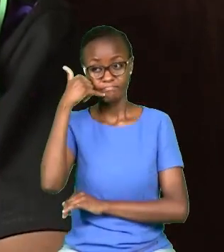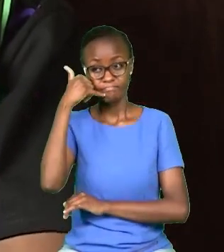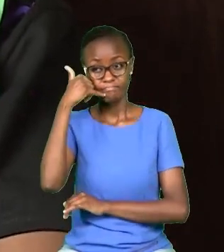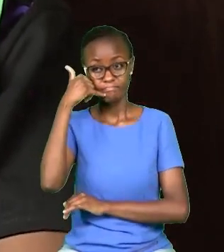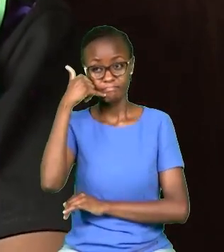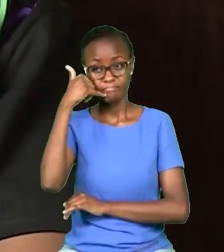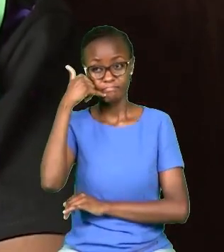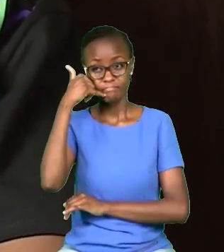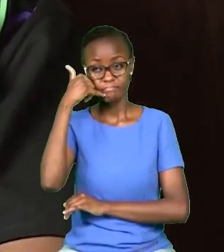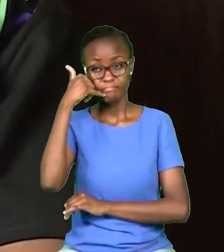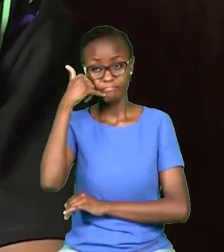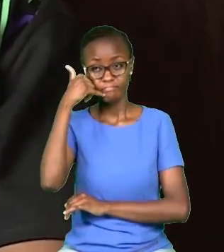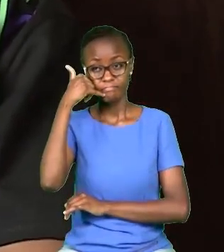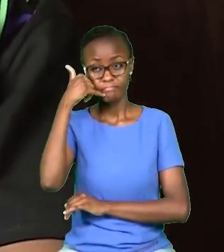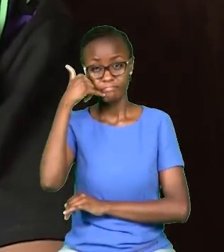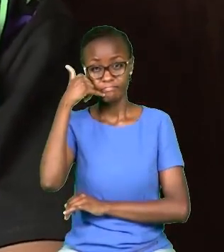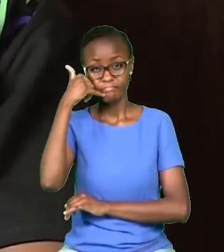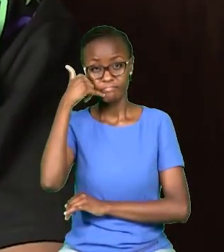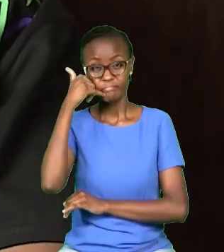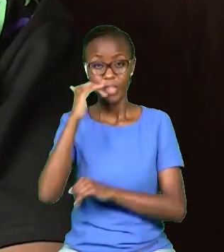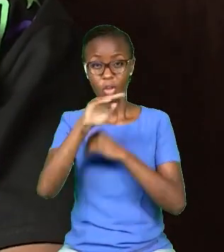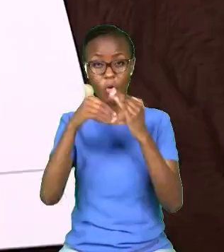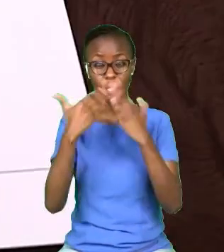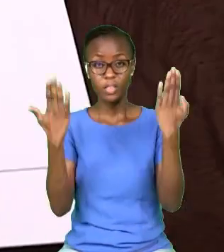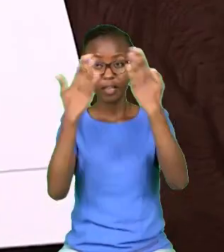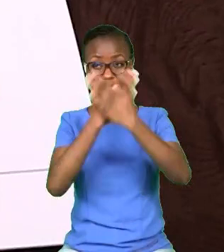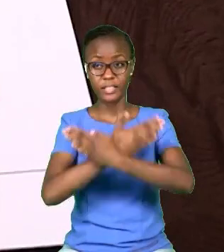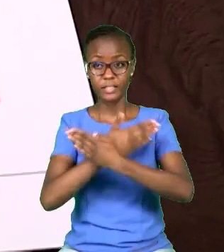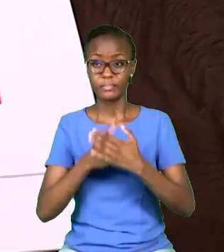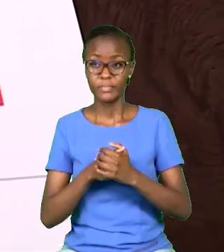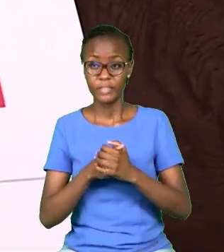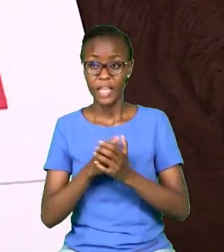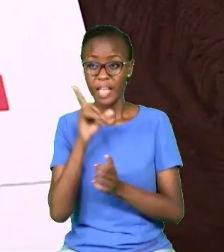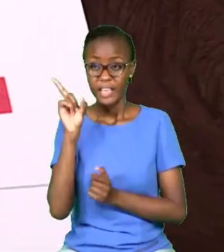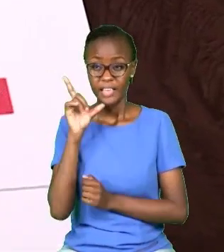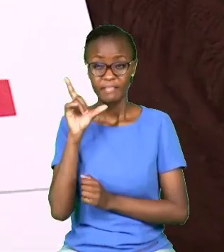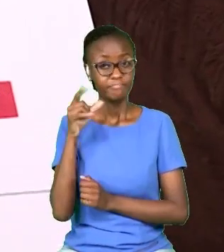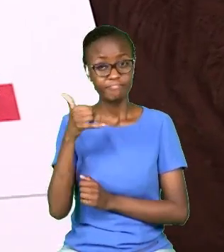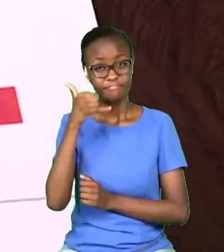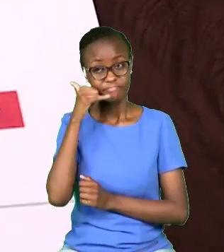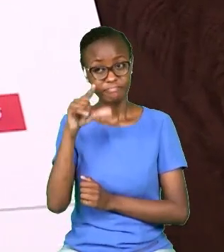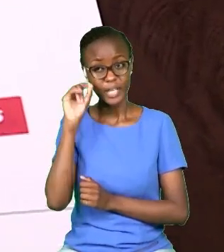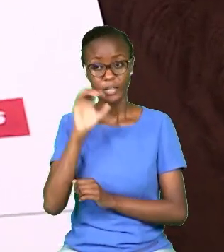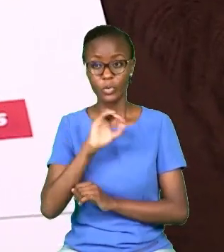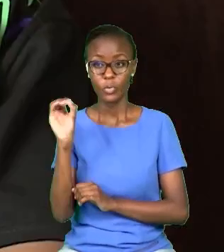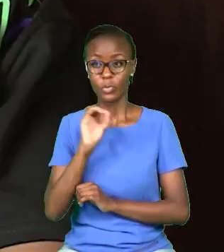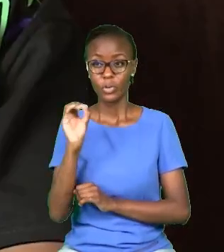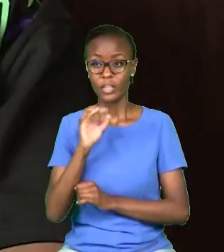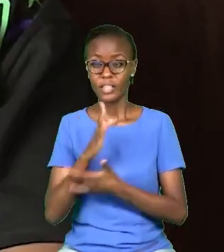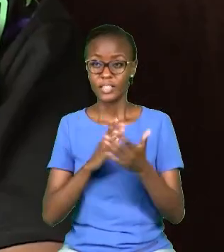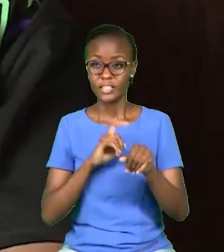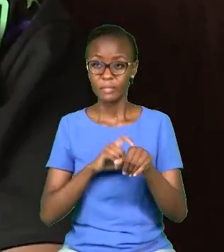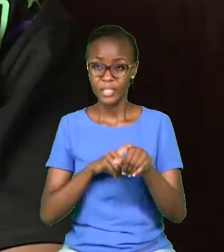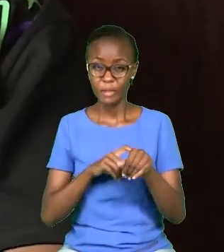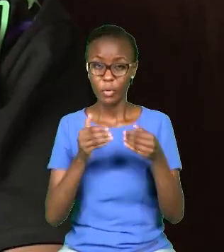hiyo usiku yote, like all night. Pia hakushika. Inafika place sometimes inazima, then